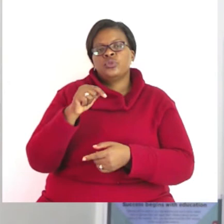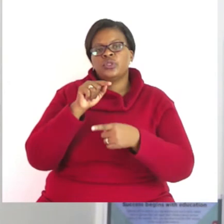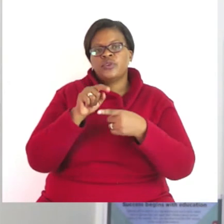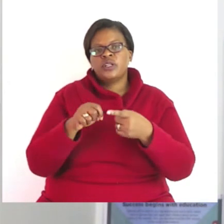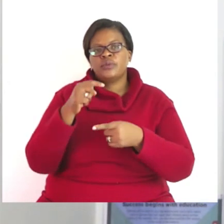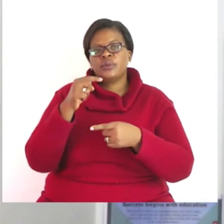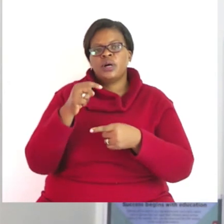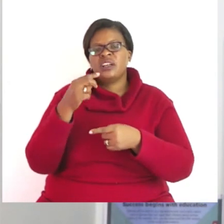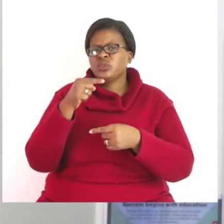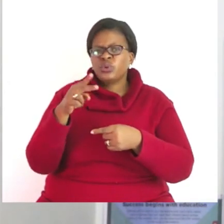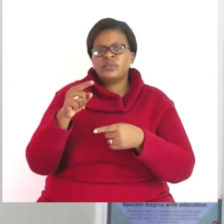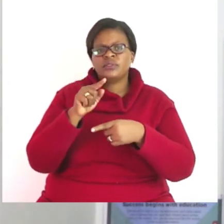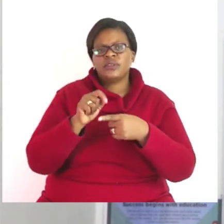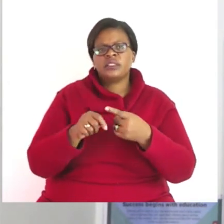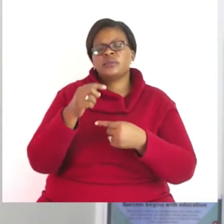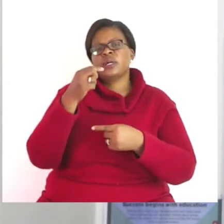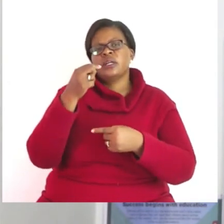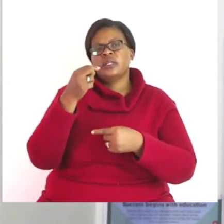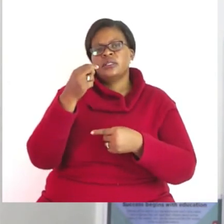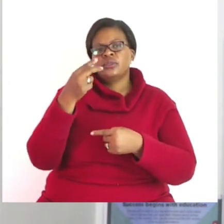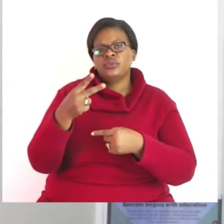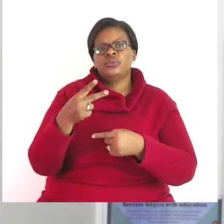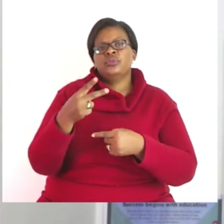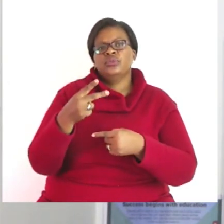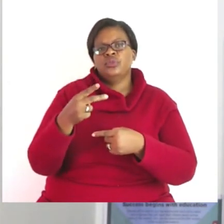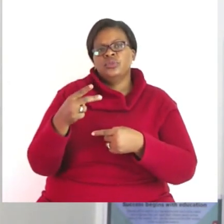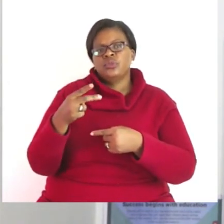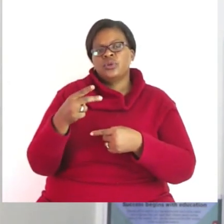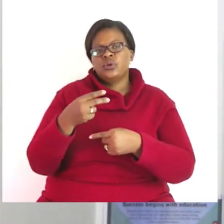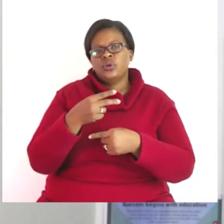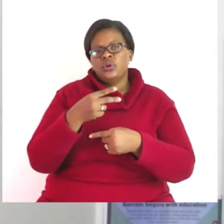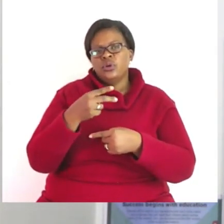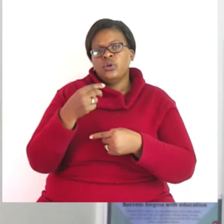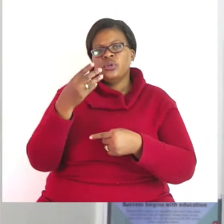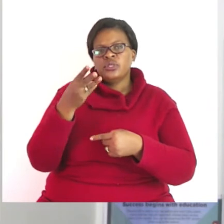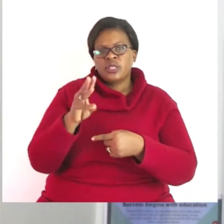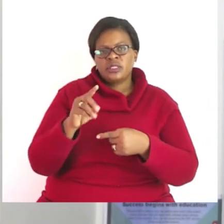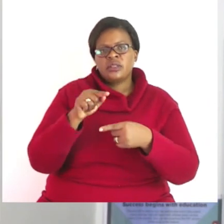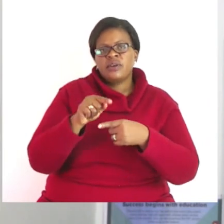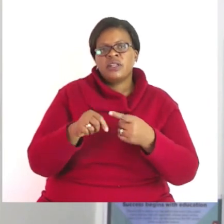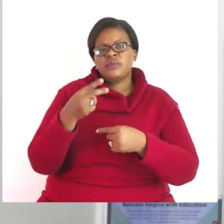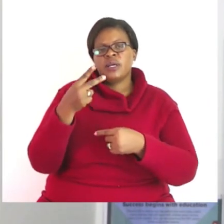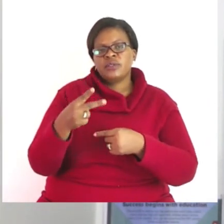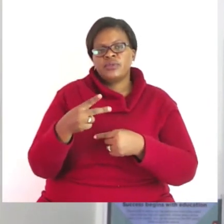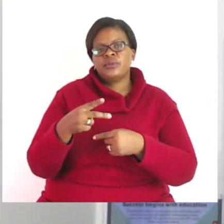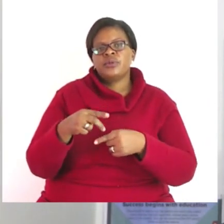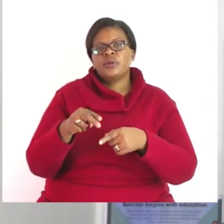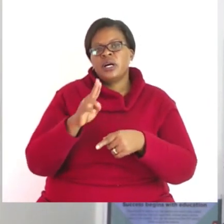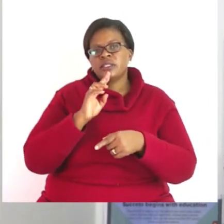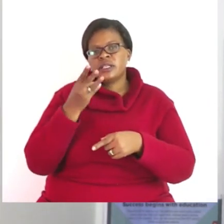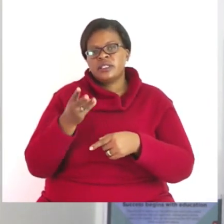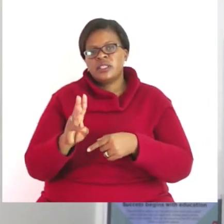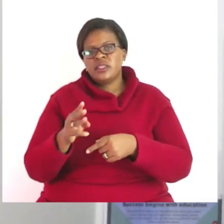6, we can halve it with 2, you get a 3. In the next number, here